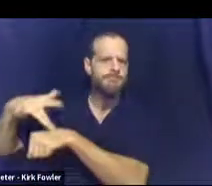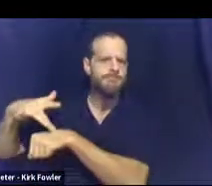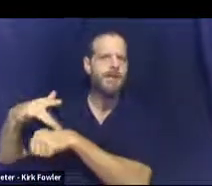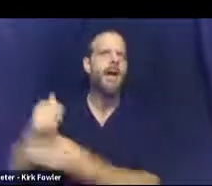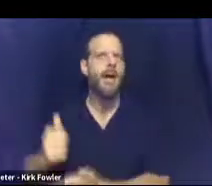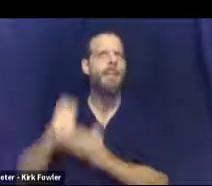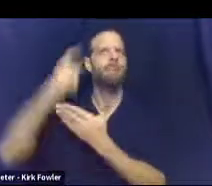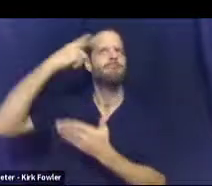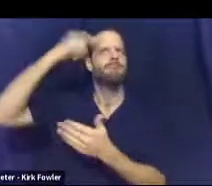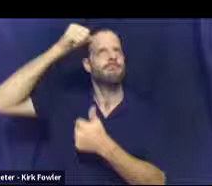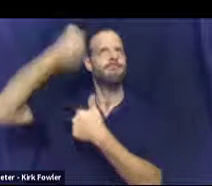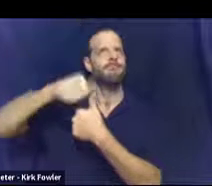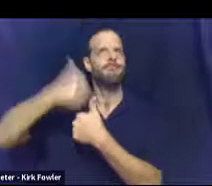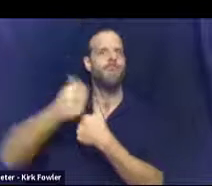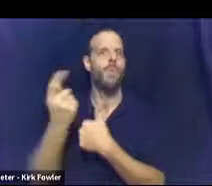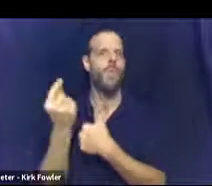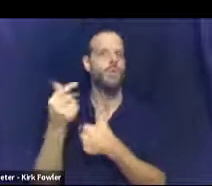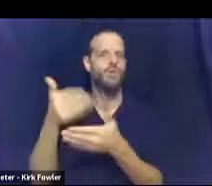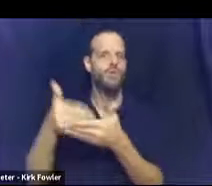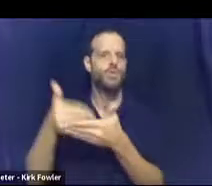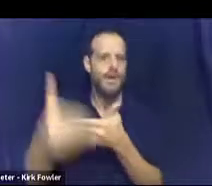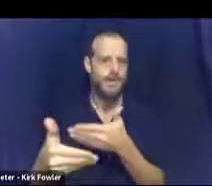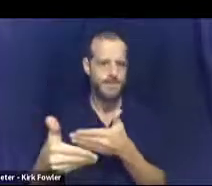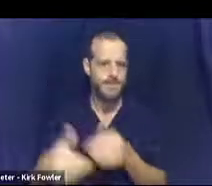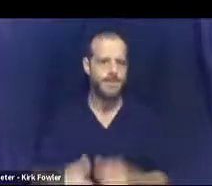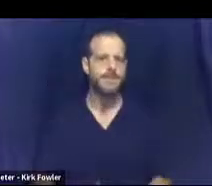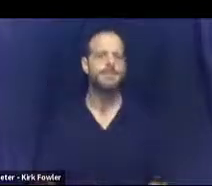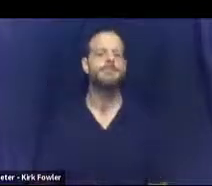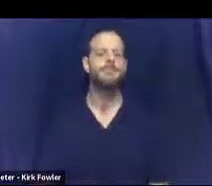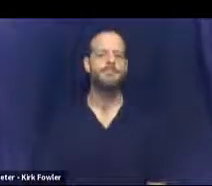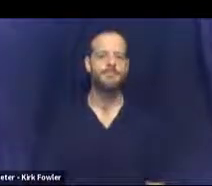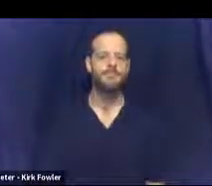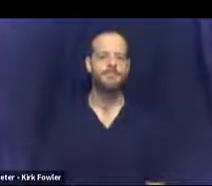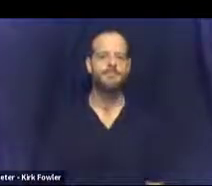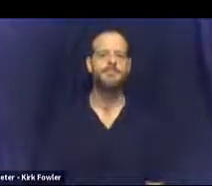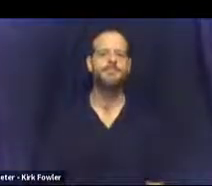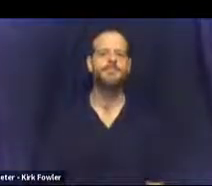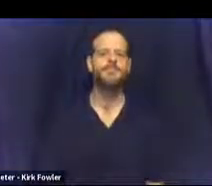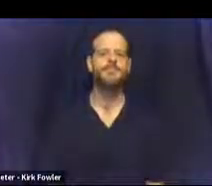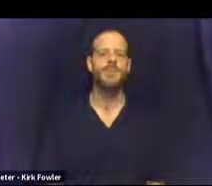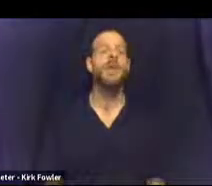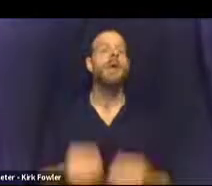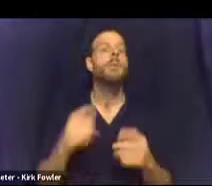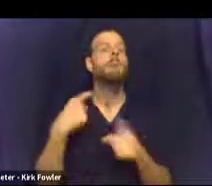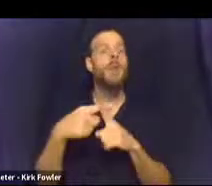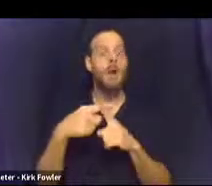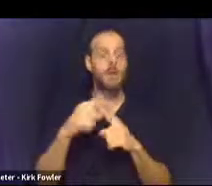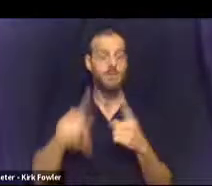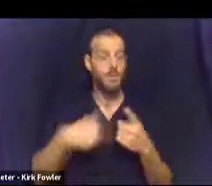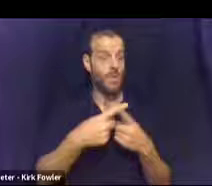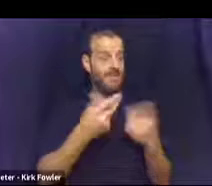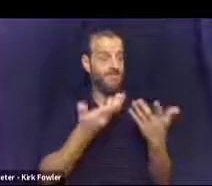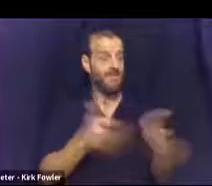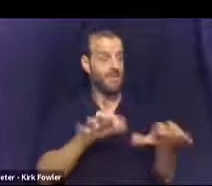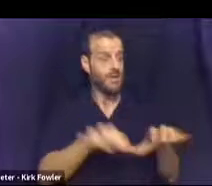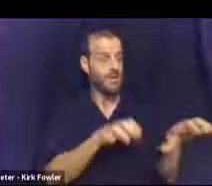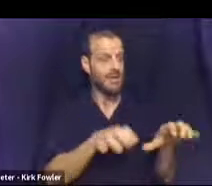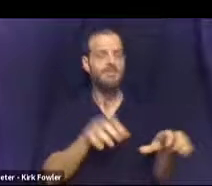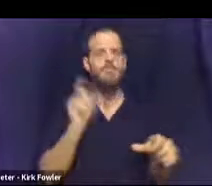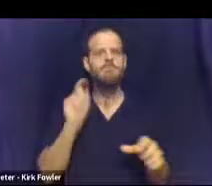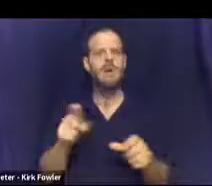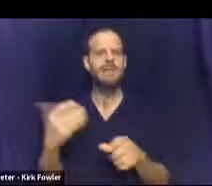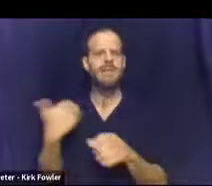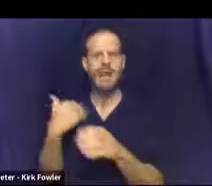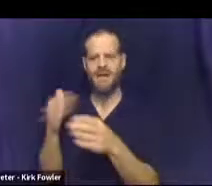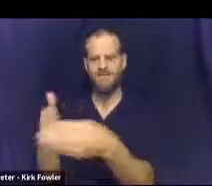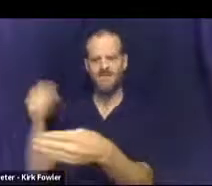And you'll also see on this picture, there's the all done space for when they're finished with an activity. As much as possible, when we're manipulating the